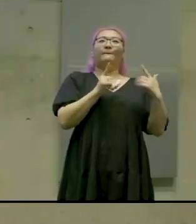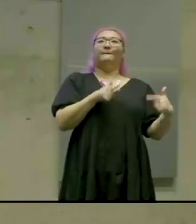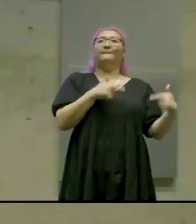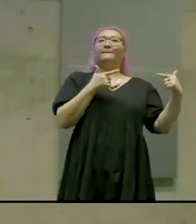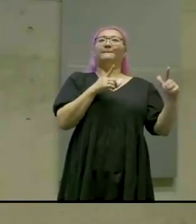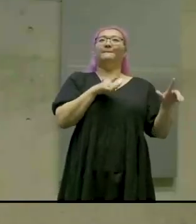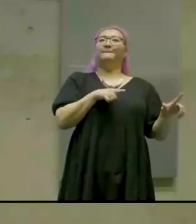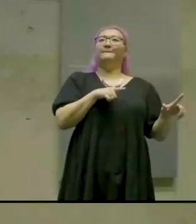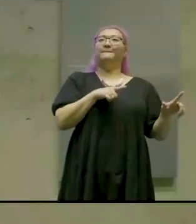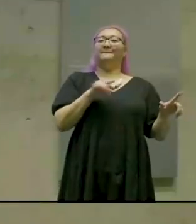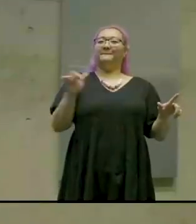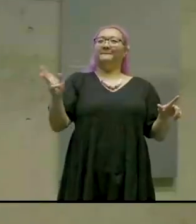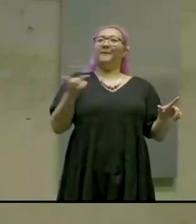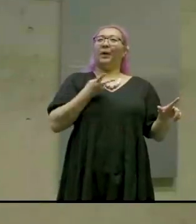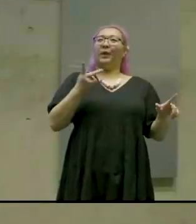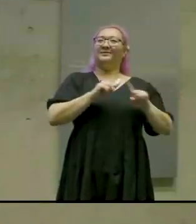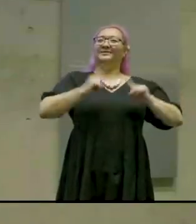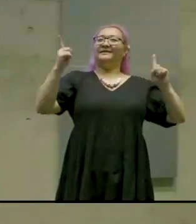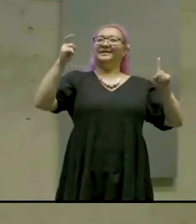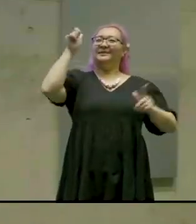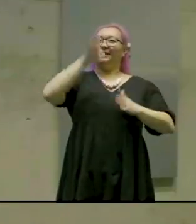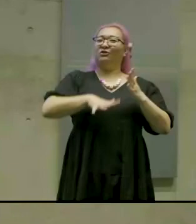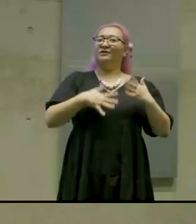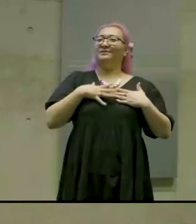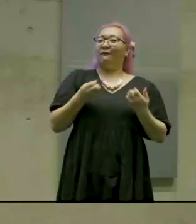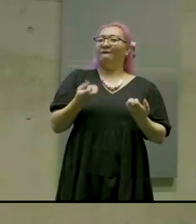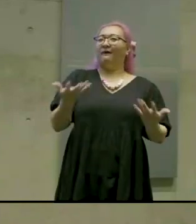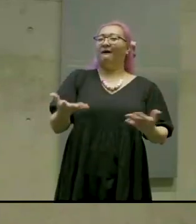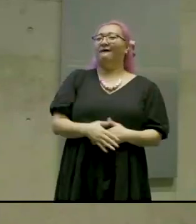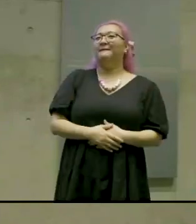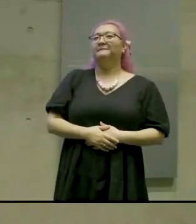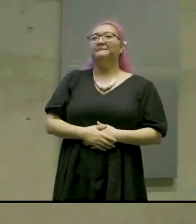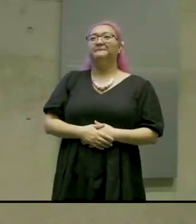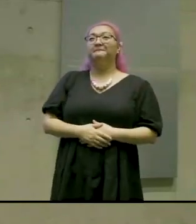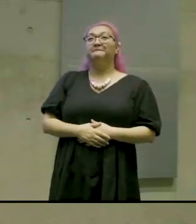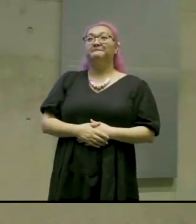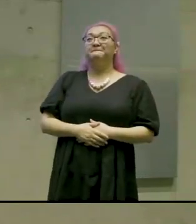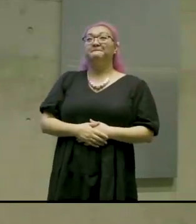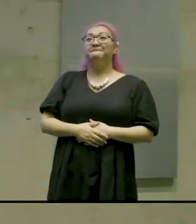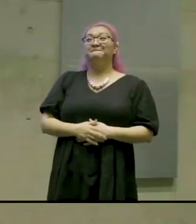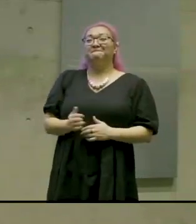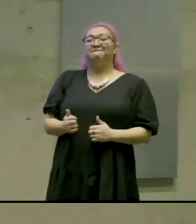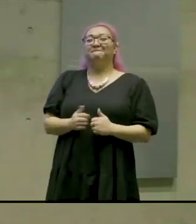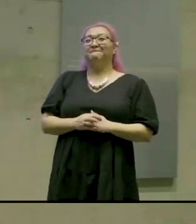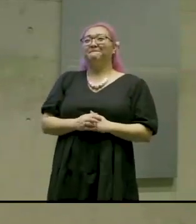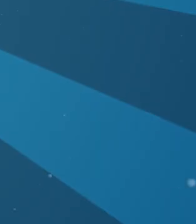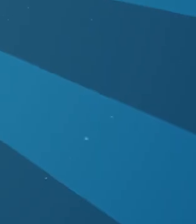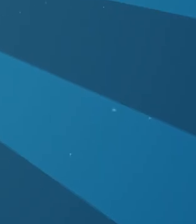Yeah. Please join me in saying thank you to Aley.